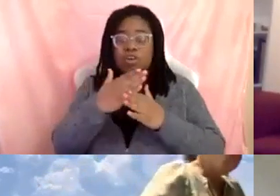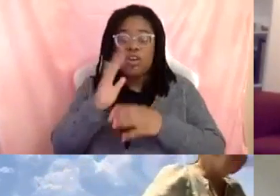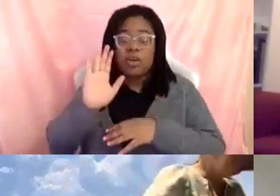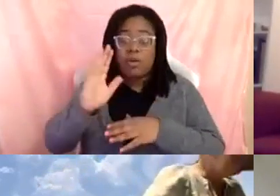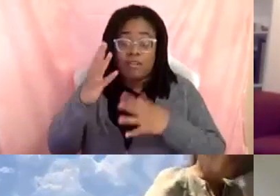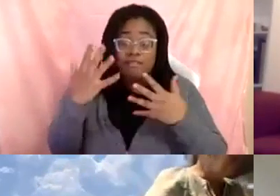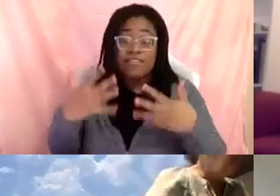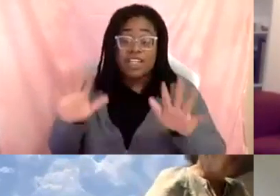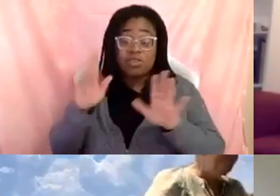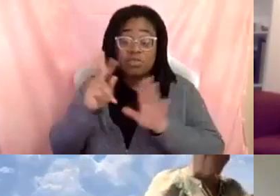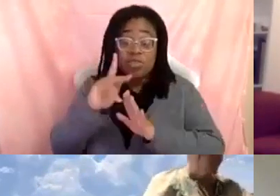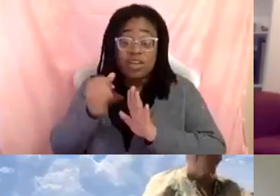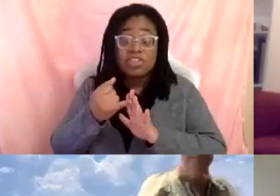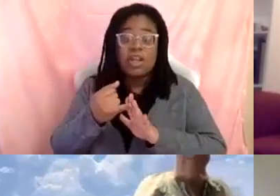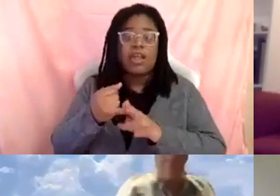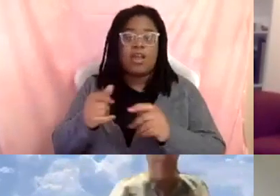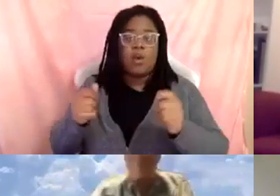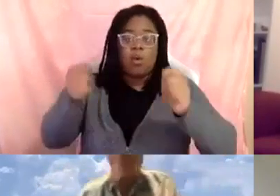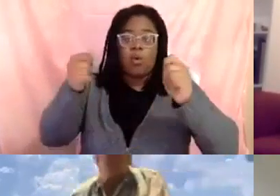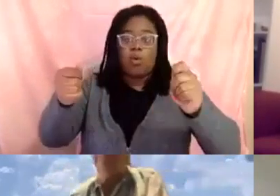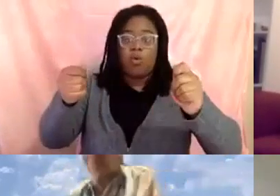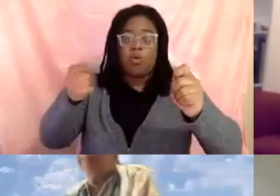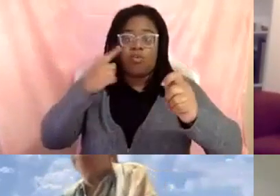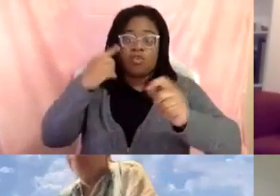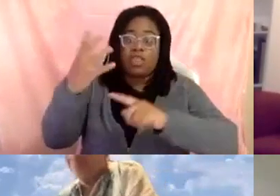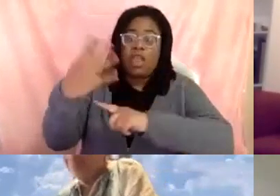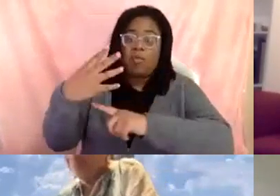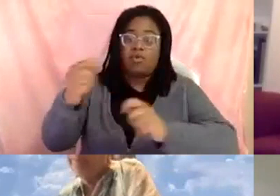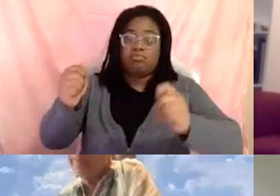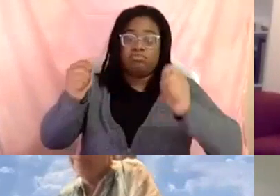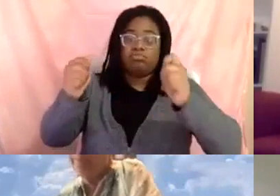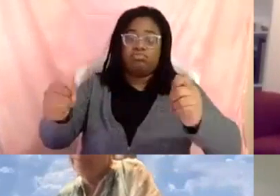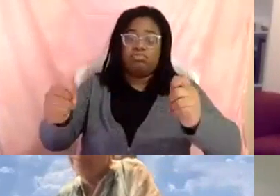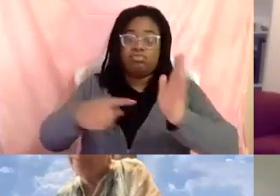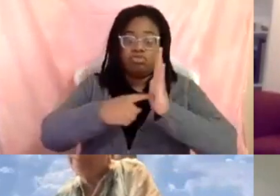finished collage by holding it up to the camera.